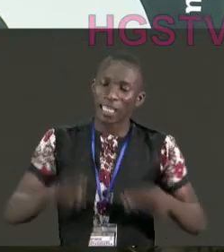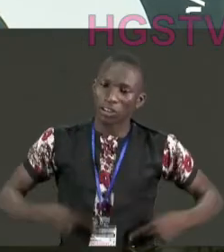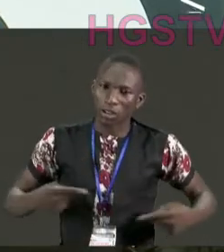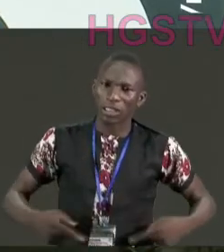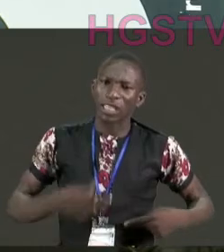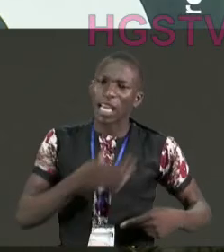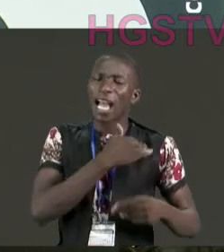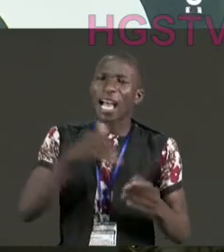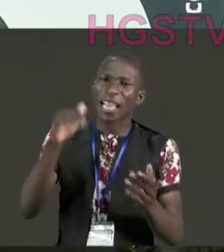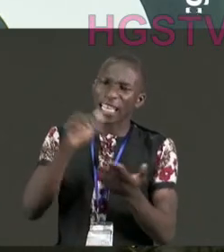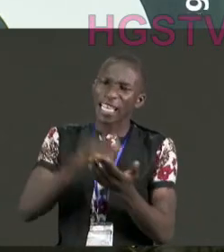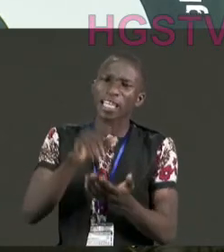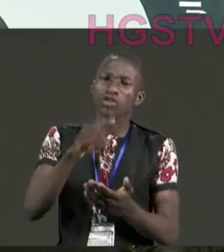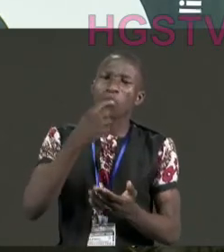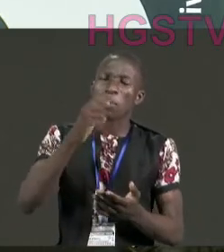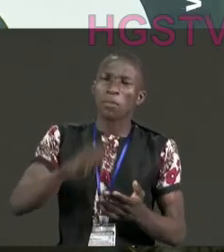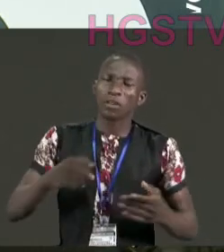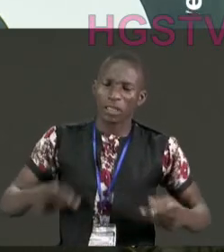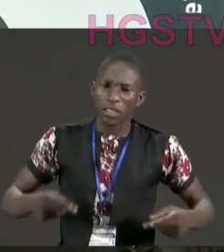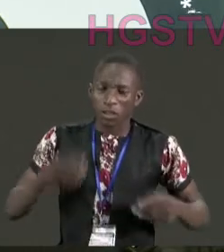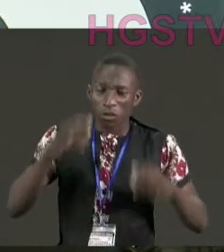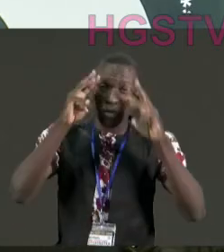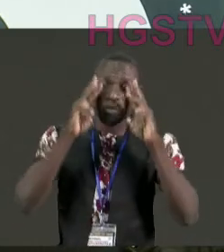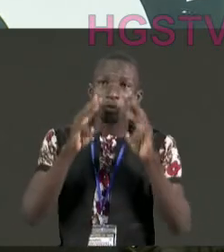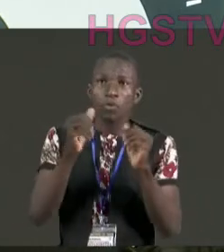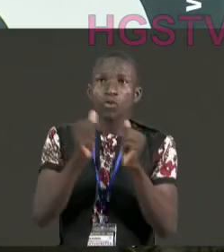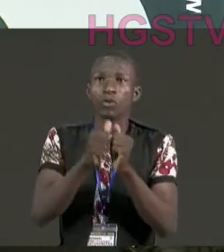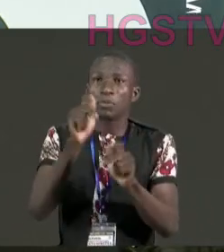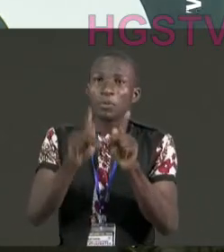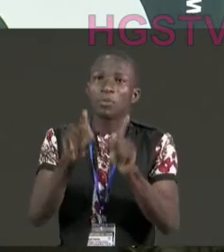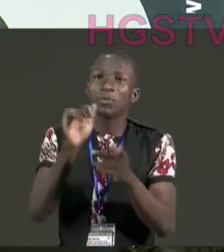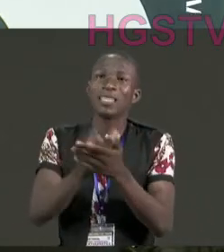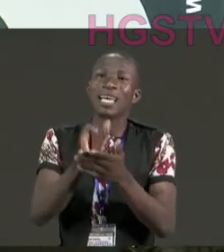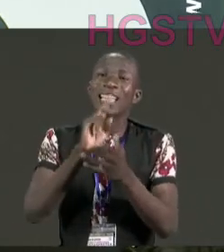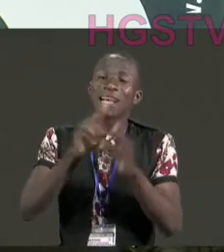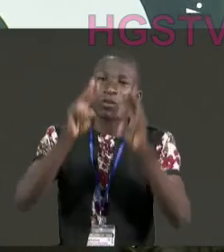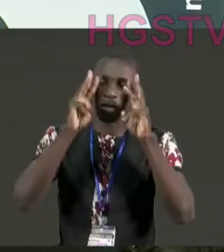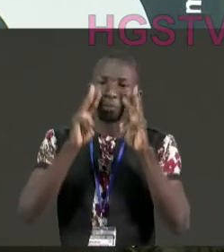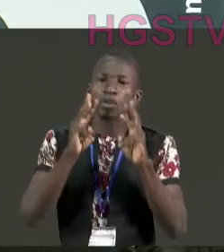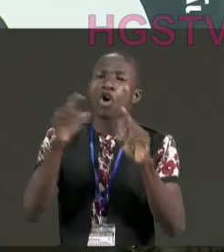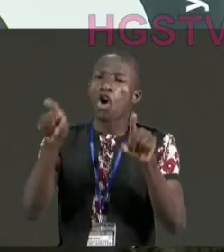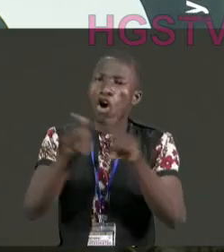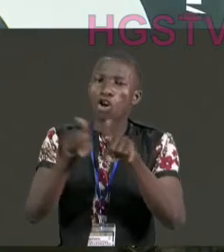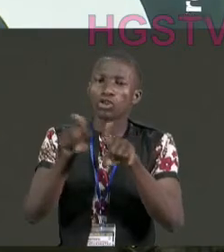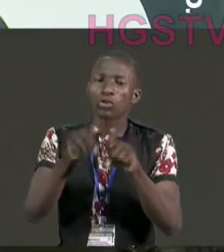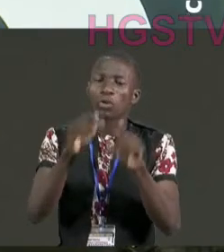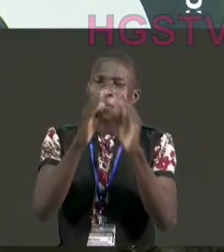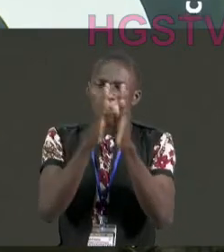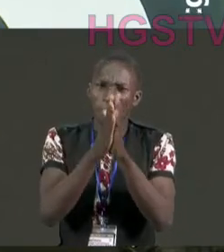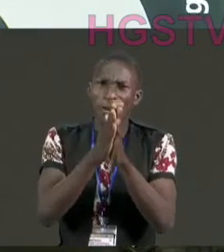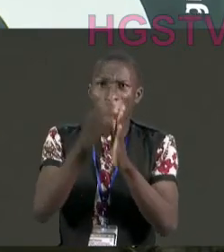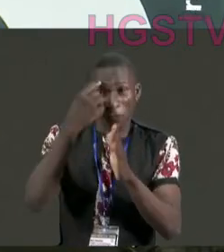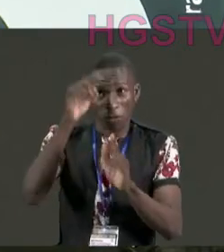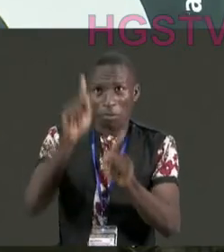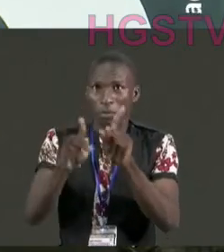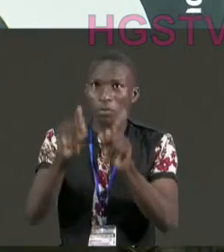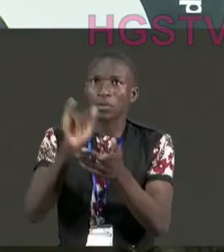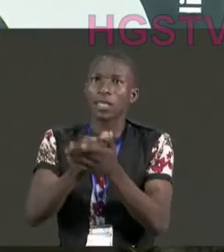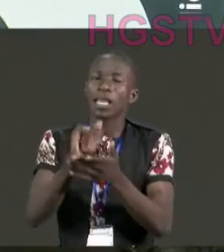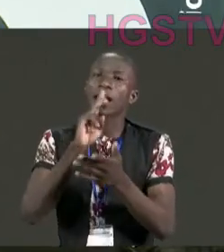So pray for those whose sorrow can cause you sorrow.